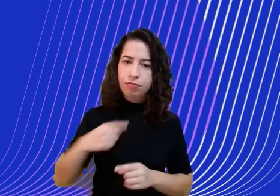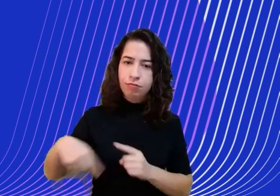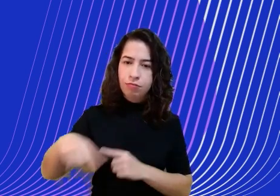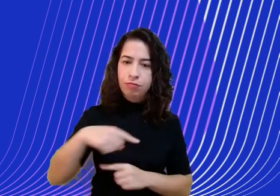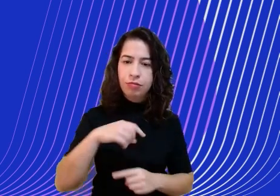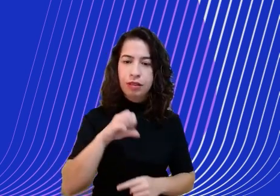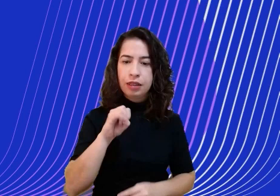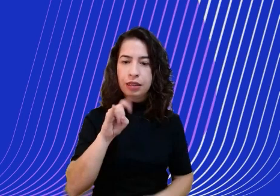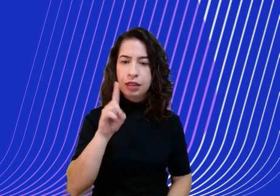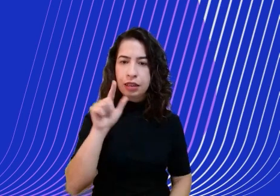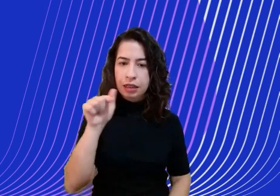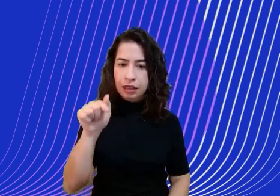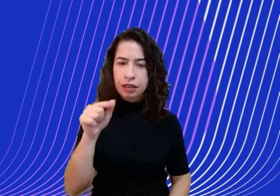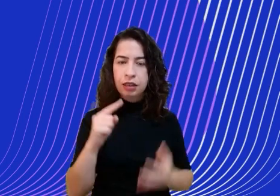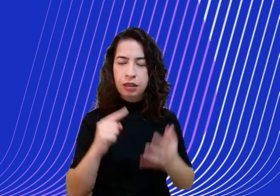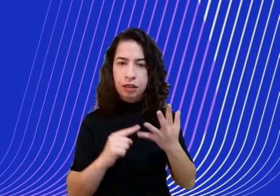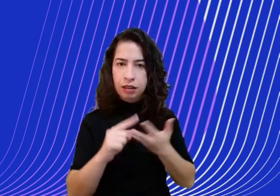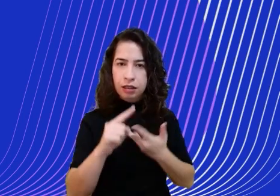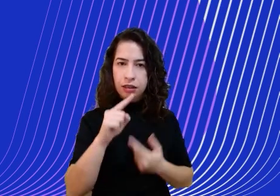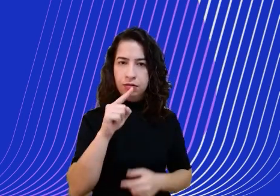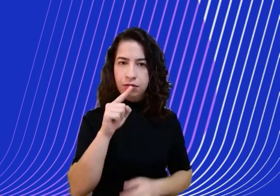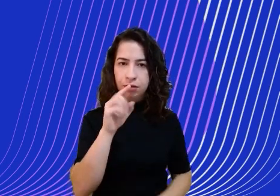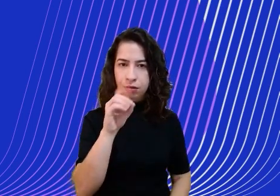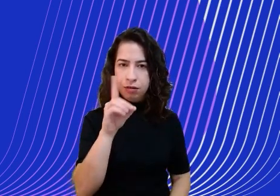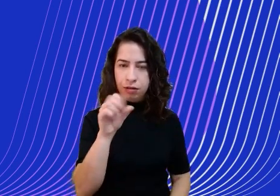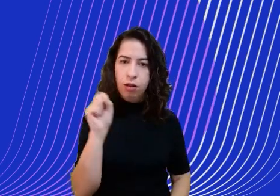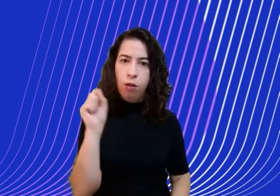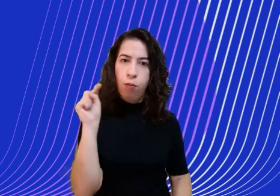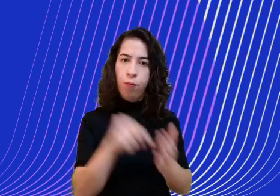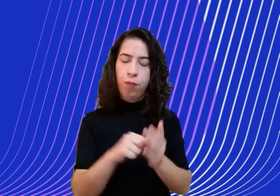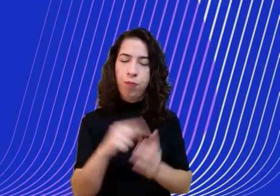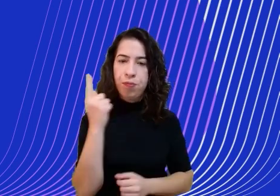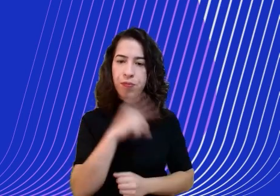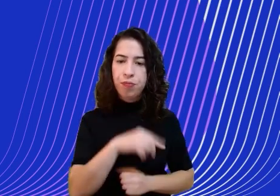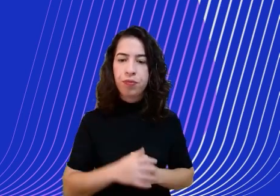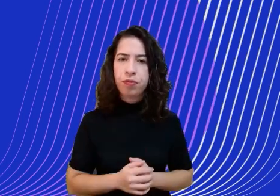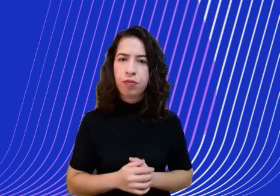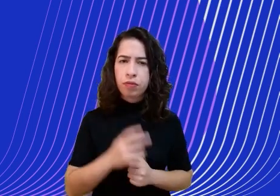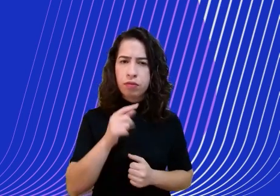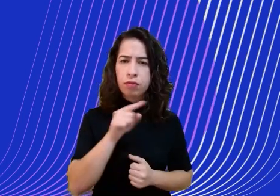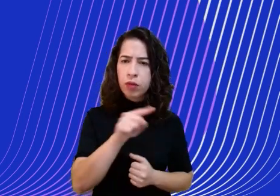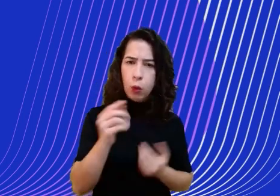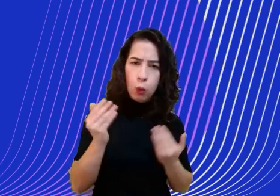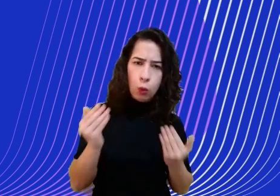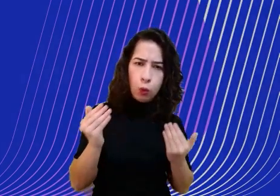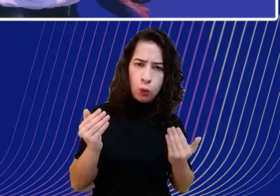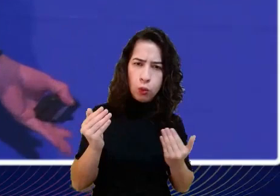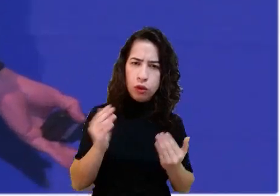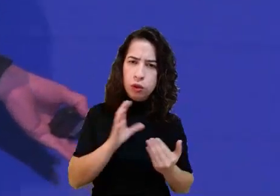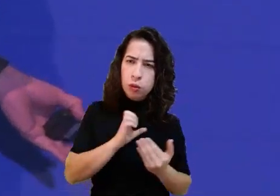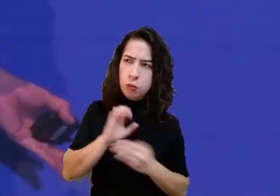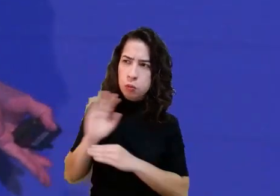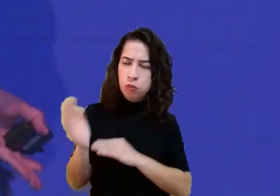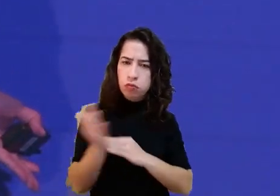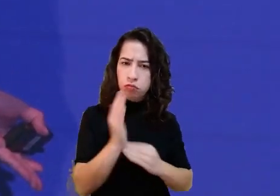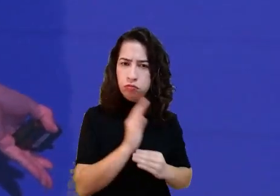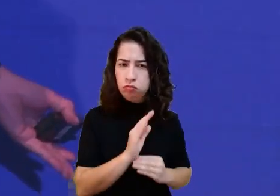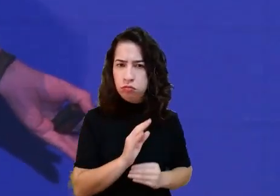in our 17 points of the ODS have been reached. Do you doubt this brotherhood?